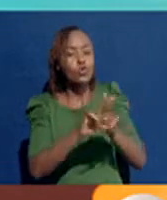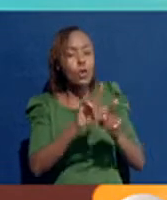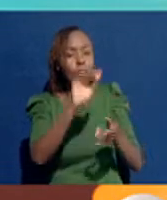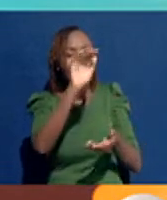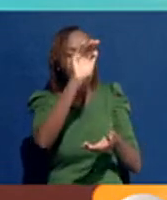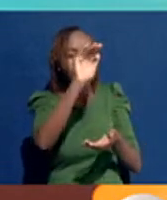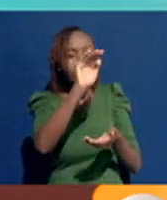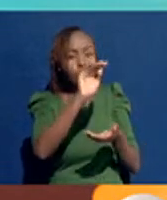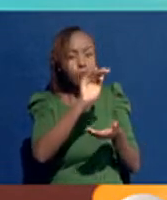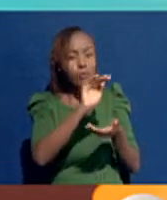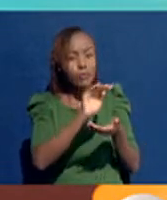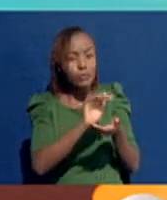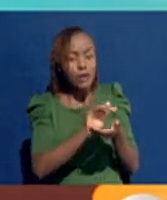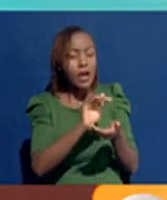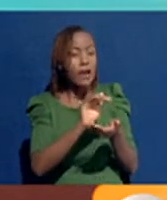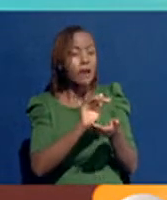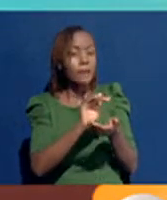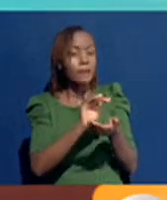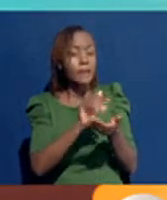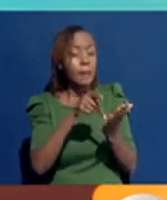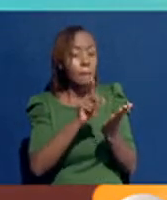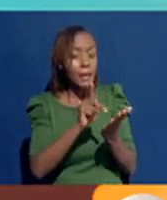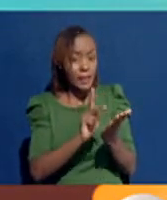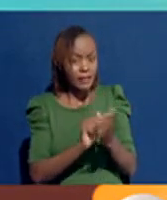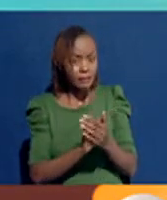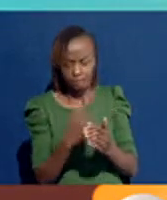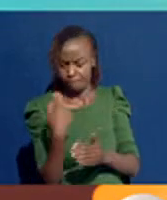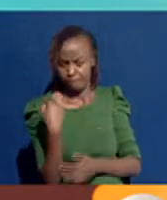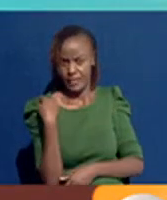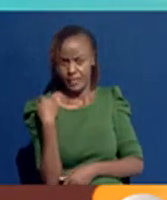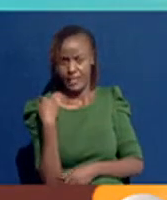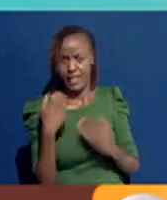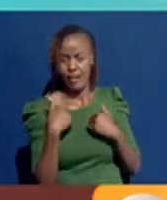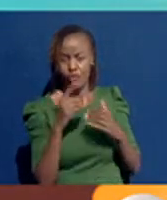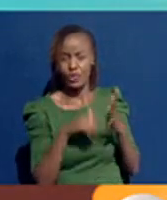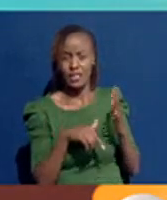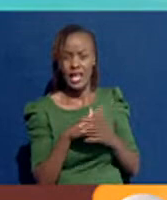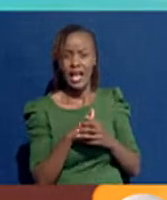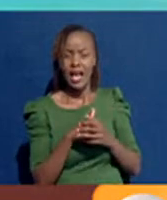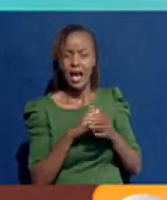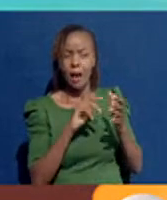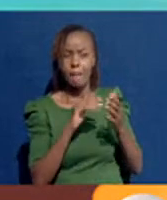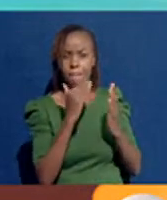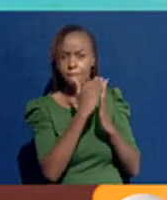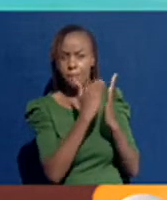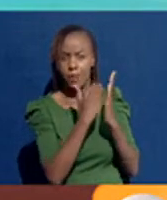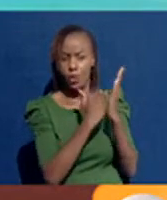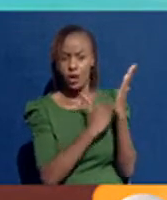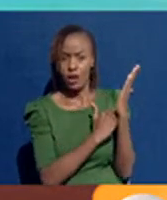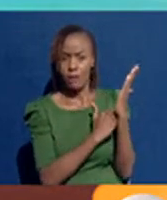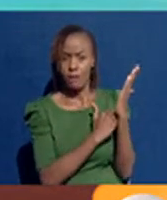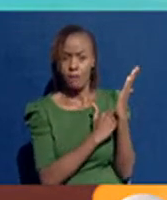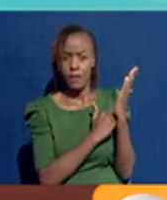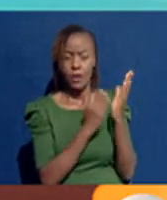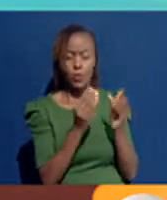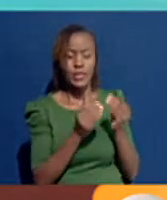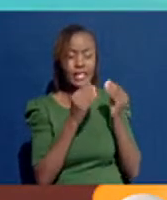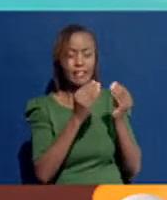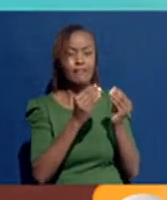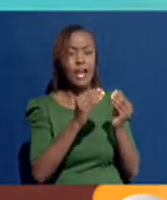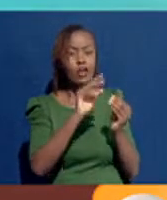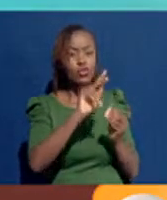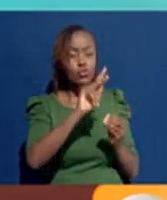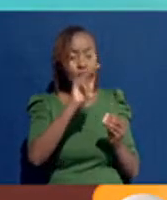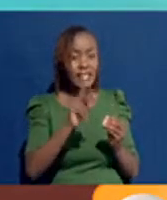with doctors who are working with us. Yesterday, we were having what we call a CHIP-UP program, whereby we have treated 2,000